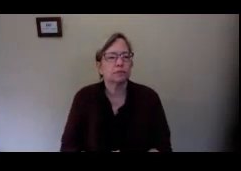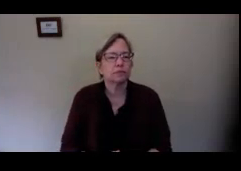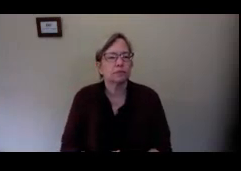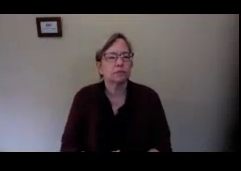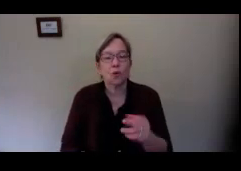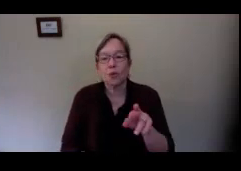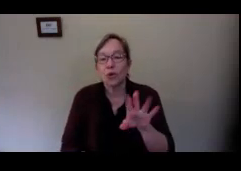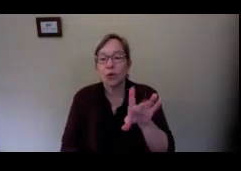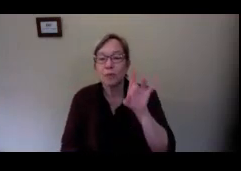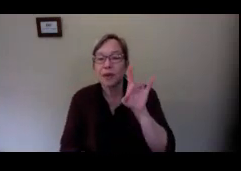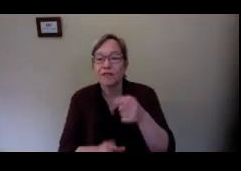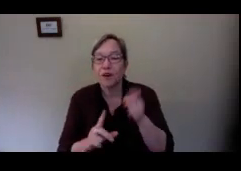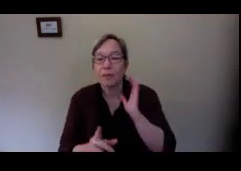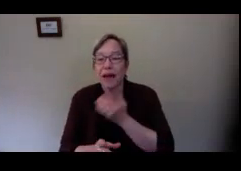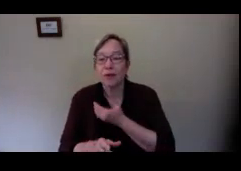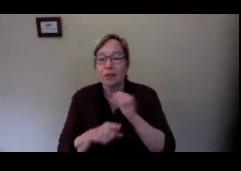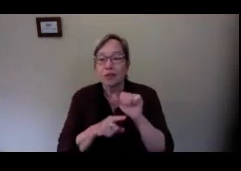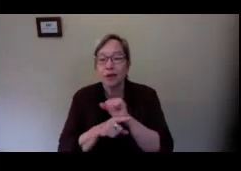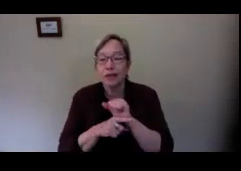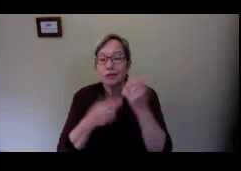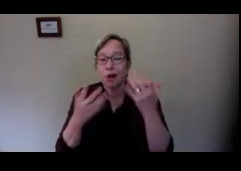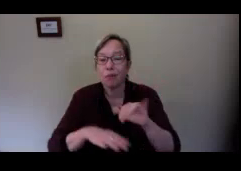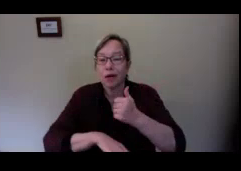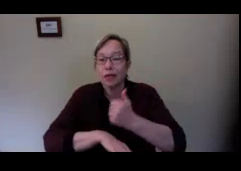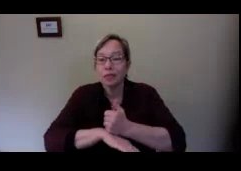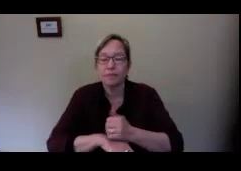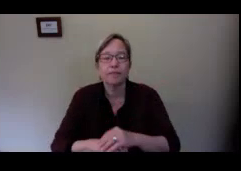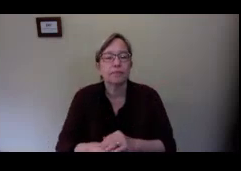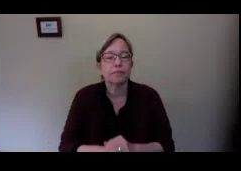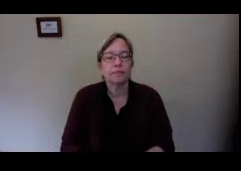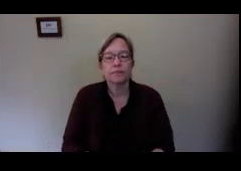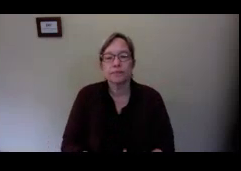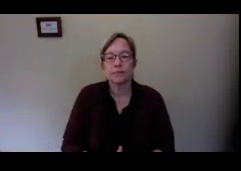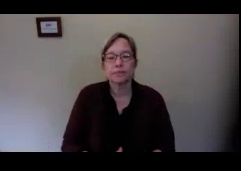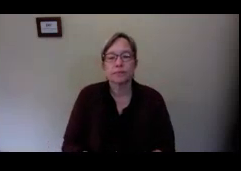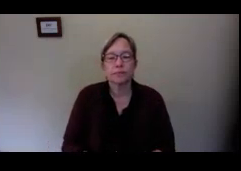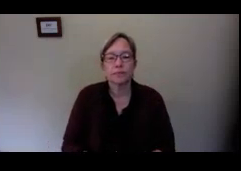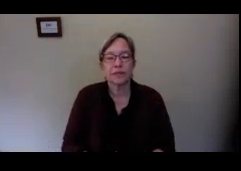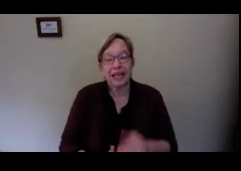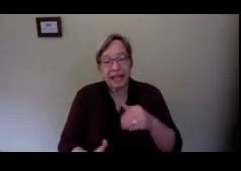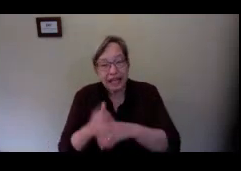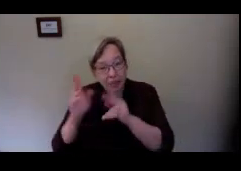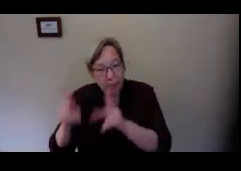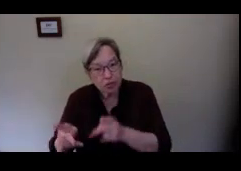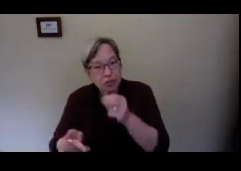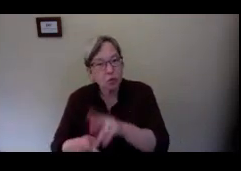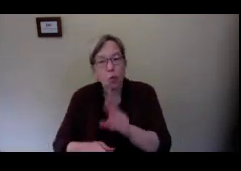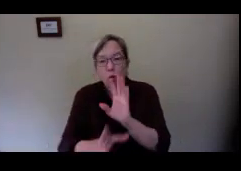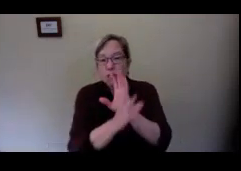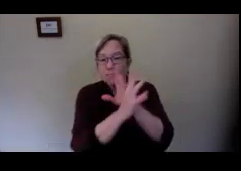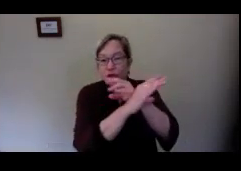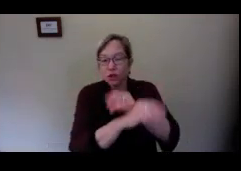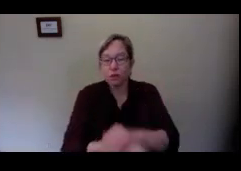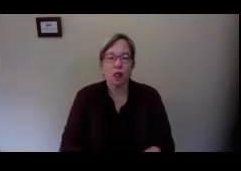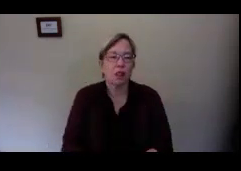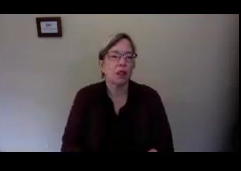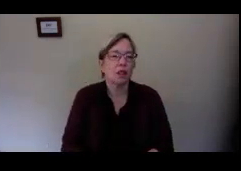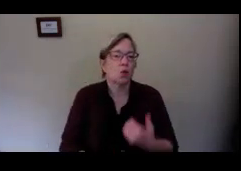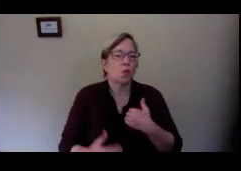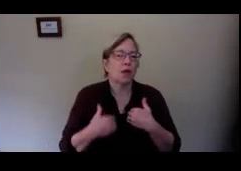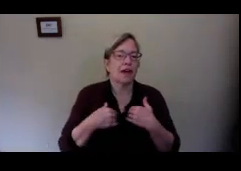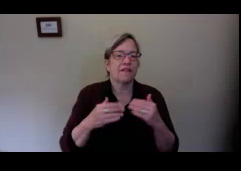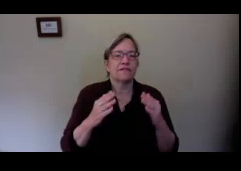them in person, or we do them in the virtual space like today. So we have monthly housing webinars, Fair Housing and